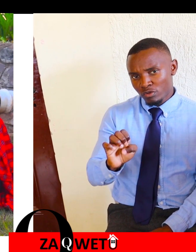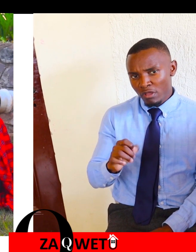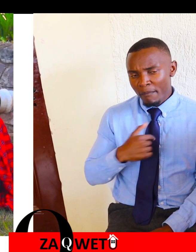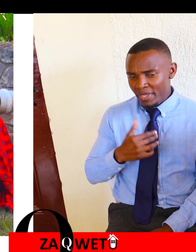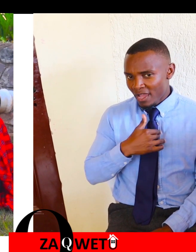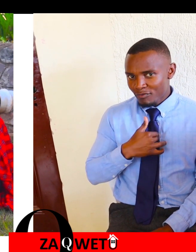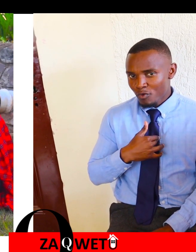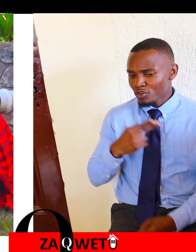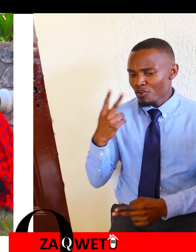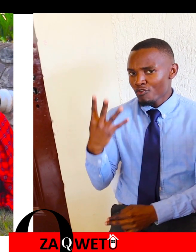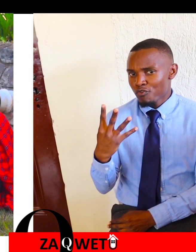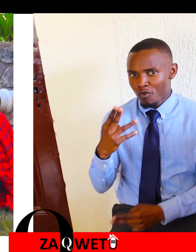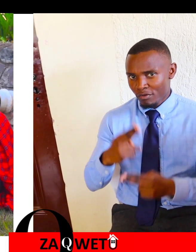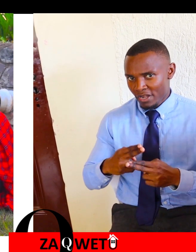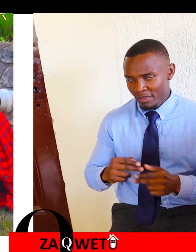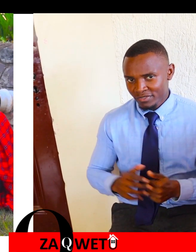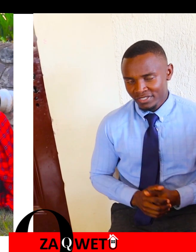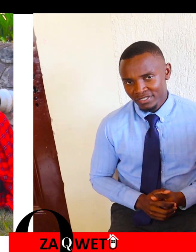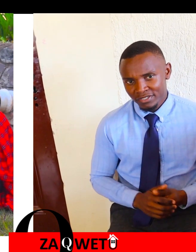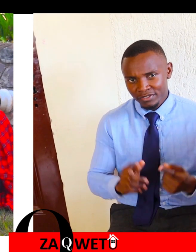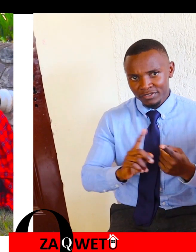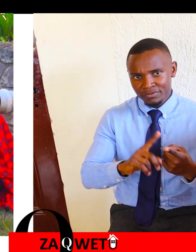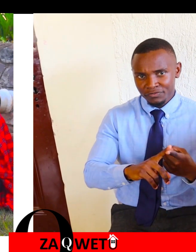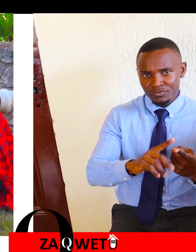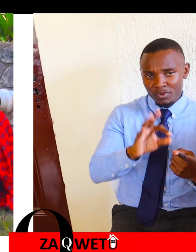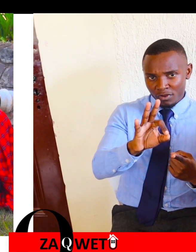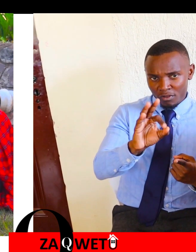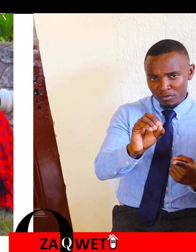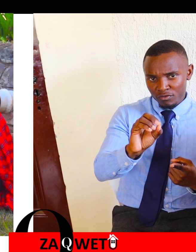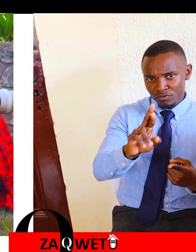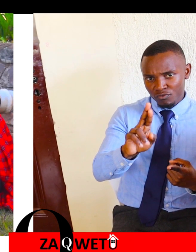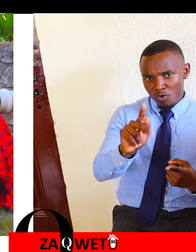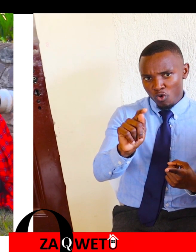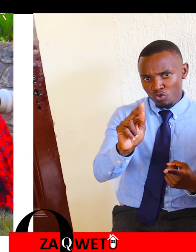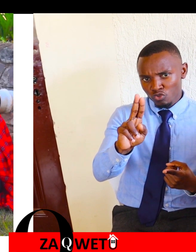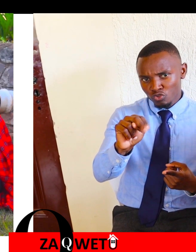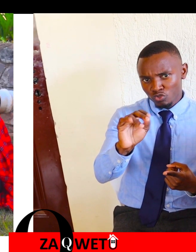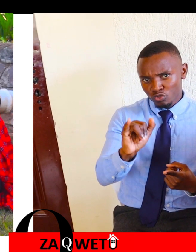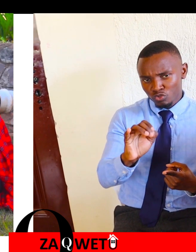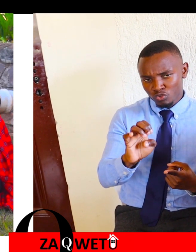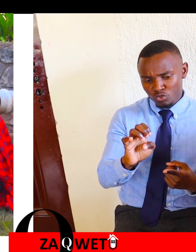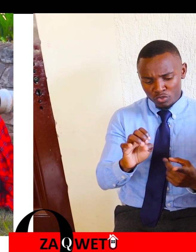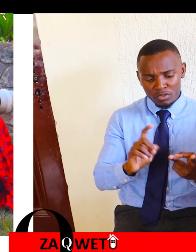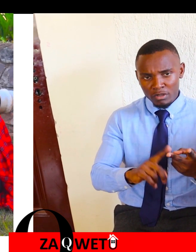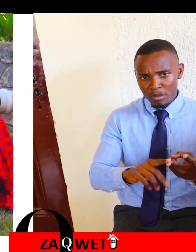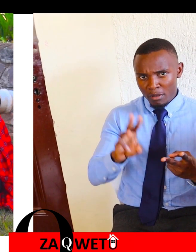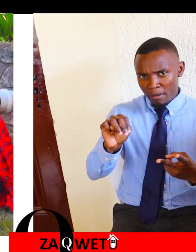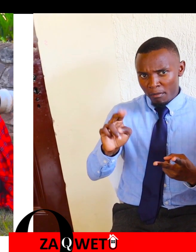registered with phonemes as a special circumstance. Okay. It's Fortune Murila Misigo